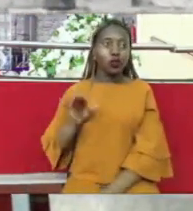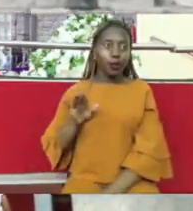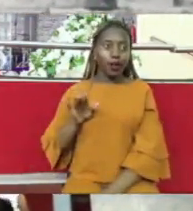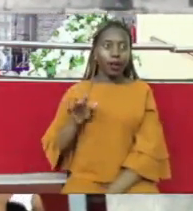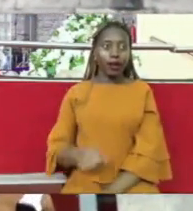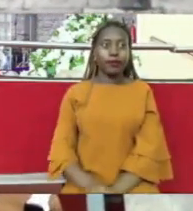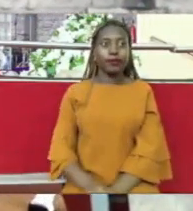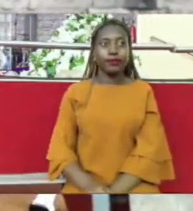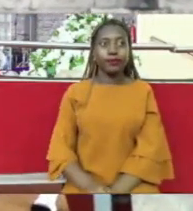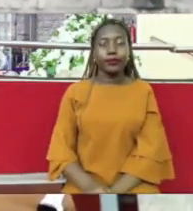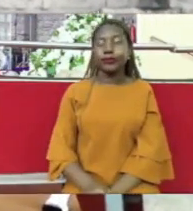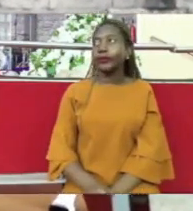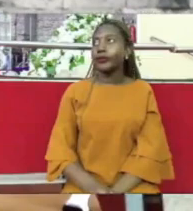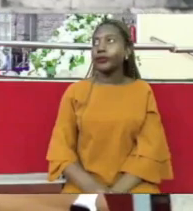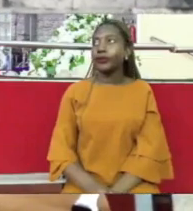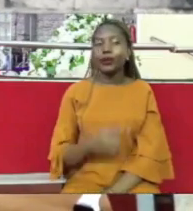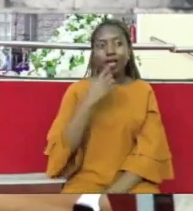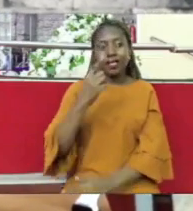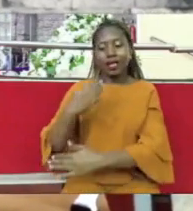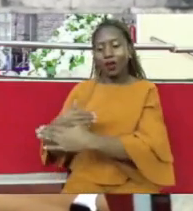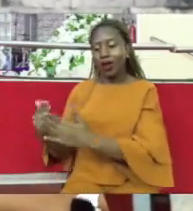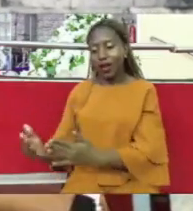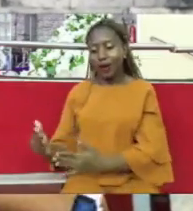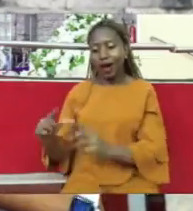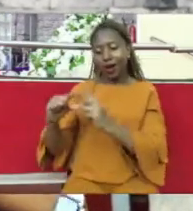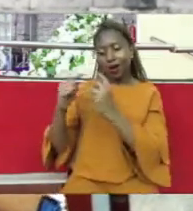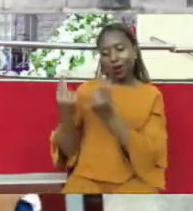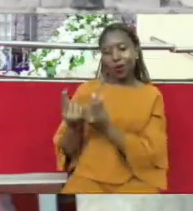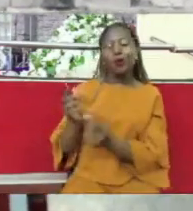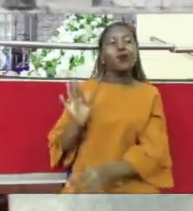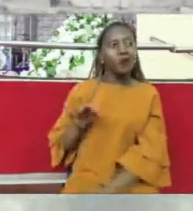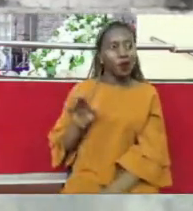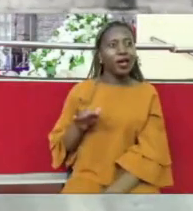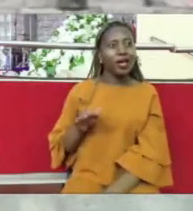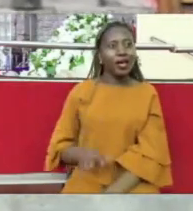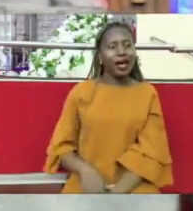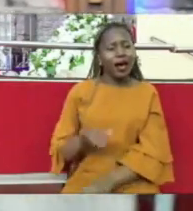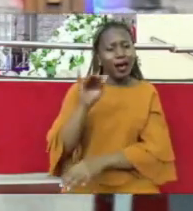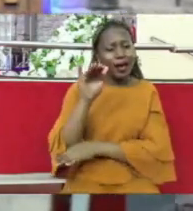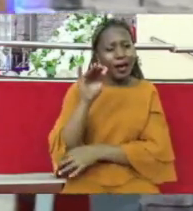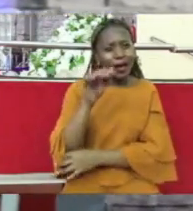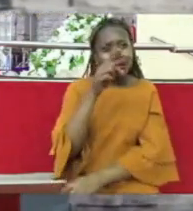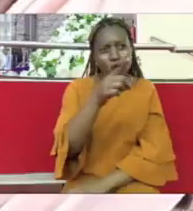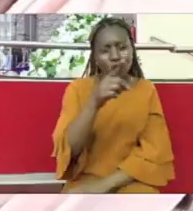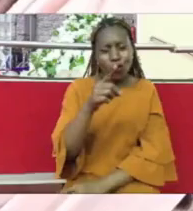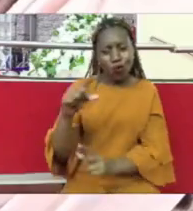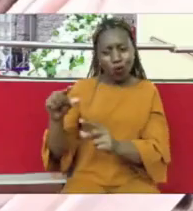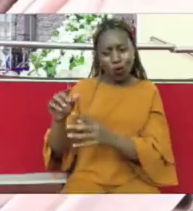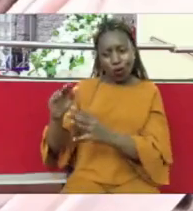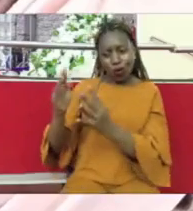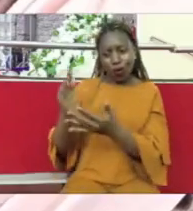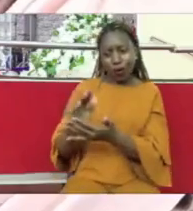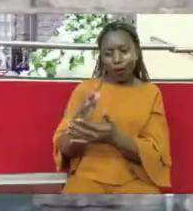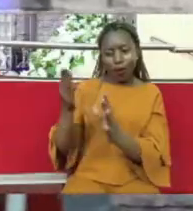kina dada ambao walikuwa ni matajiri. Tell your neighbor certain women. Waambie jirani yako. Ask them, are you a certain woman? Muulize kama wewe ni dada fulani. Because